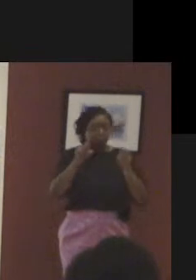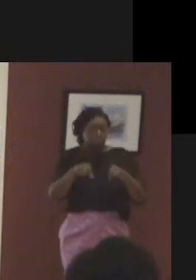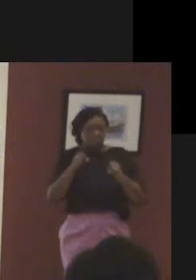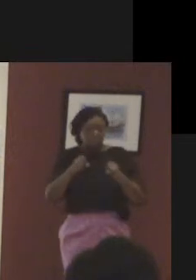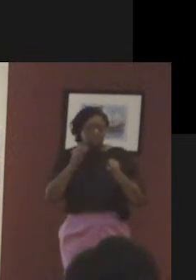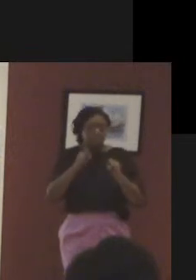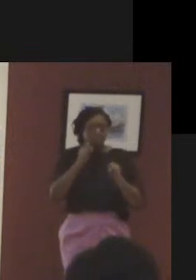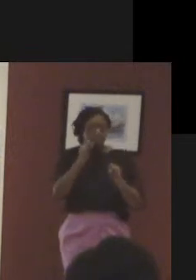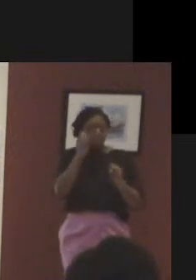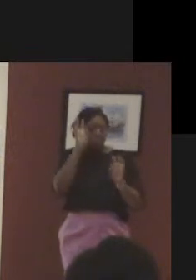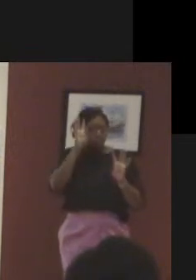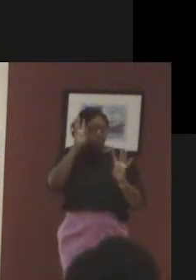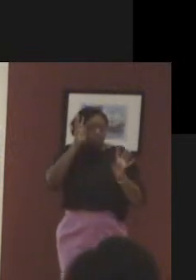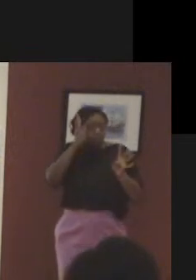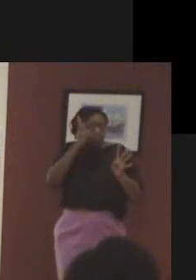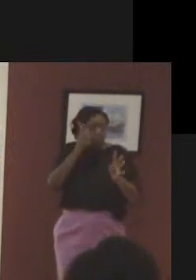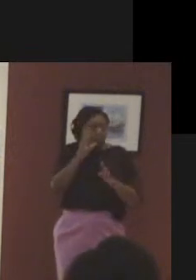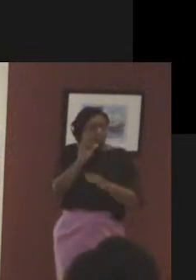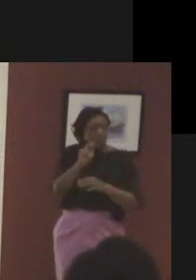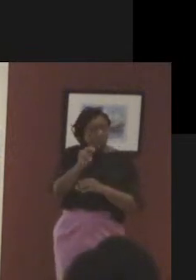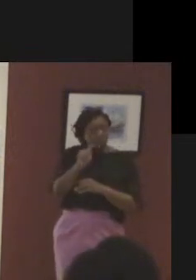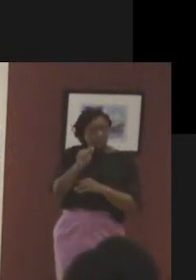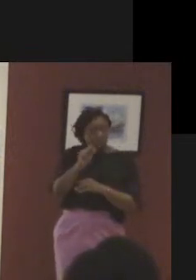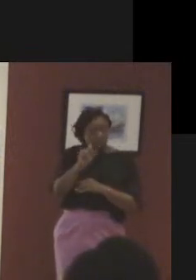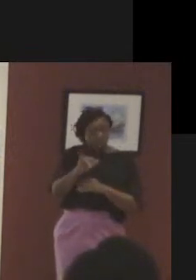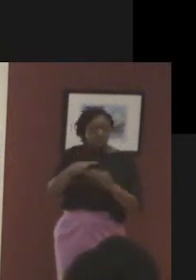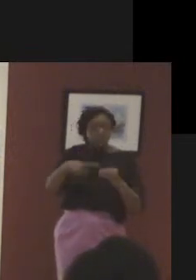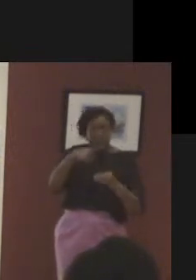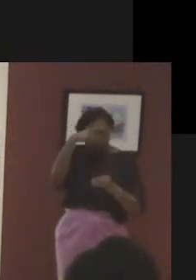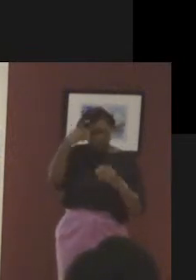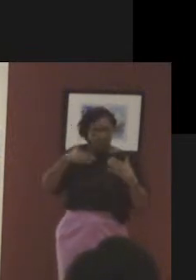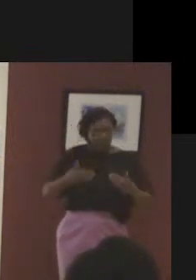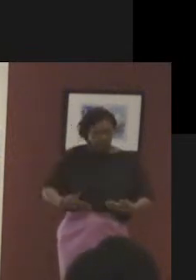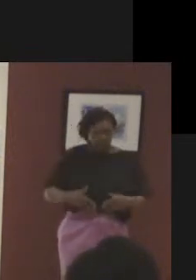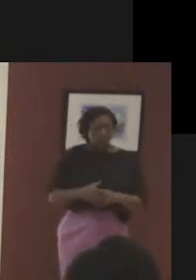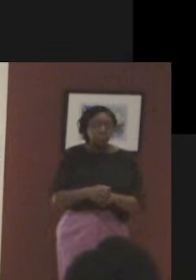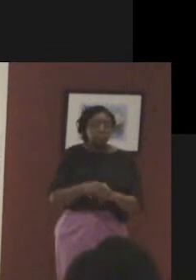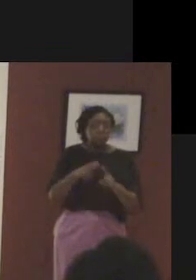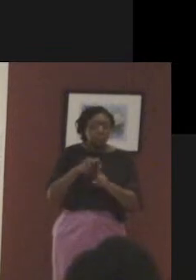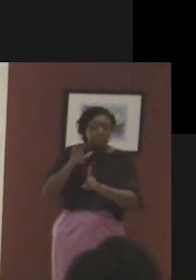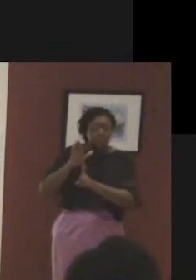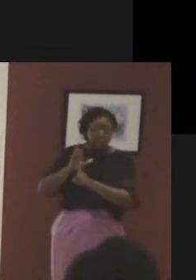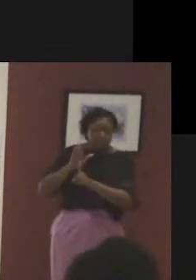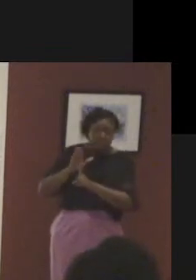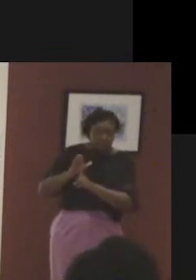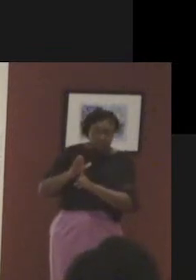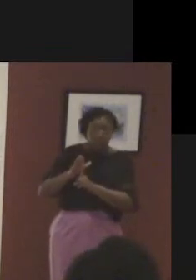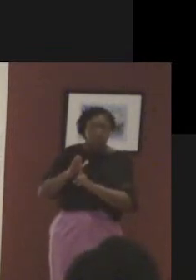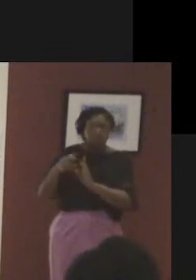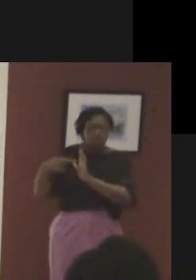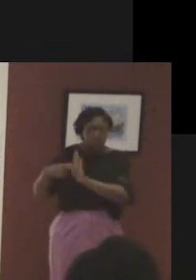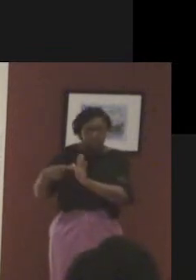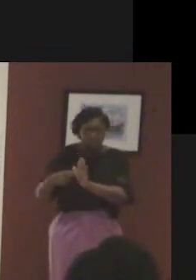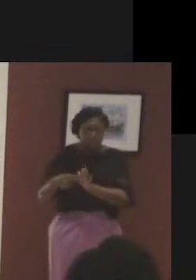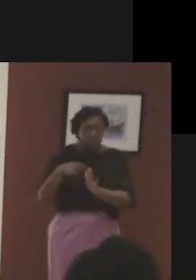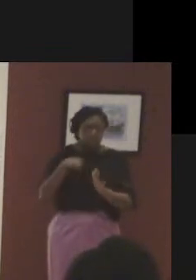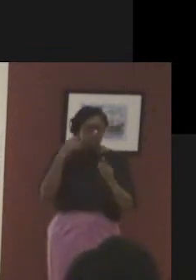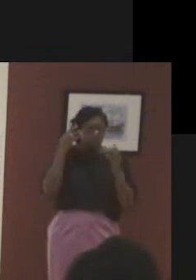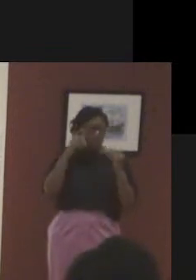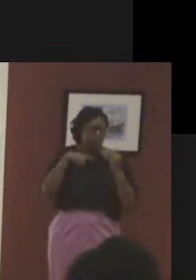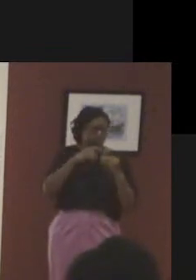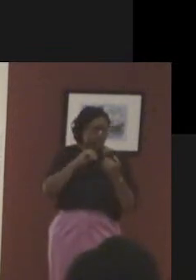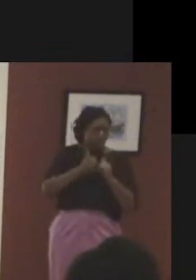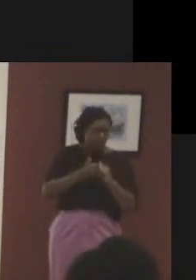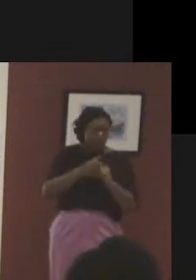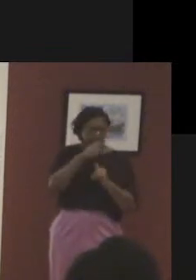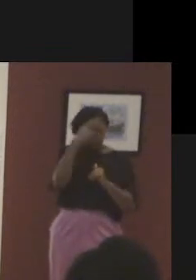body. Working from Hall's definition of representation, I've considered the ways in which images of Black male boxers,